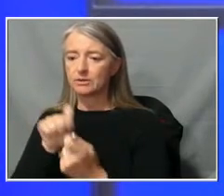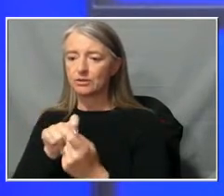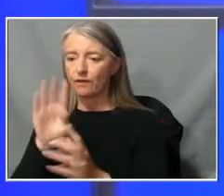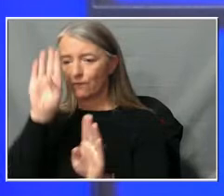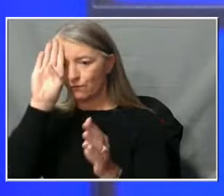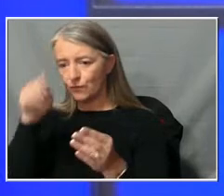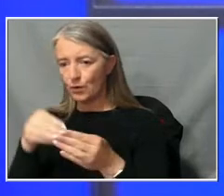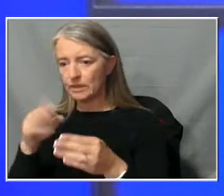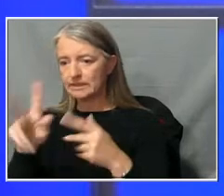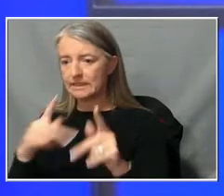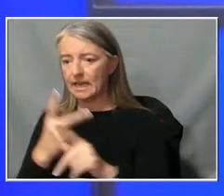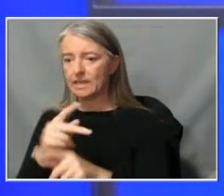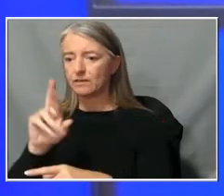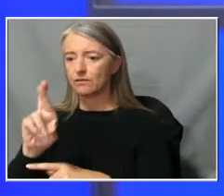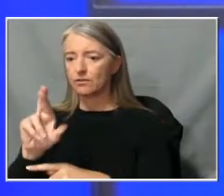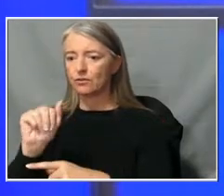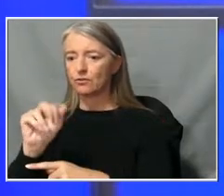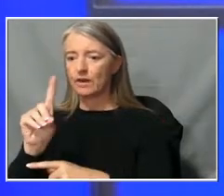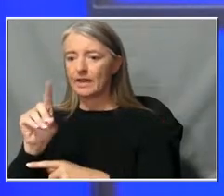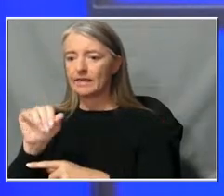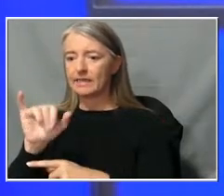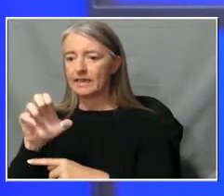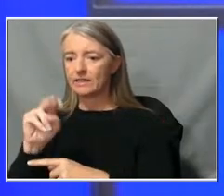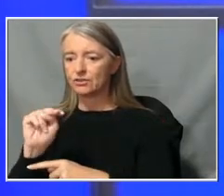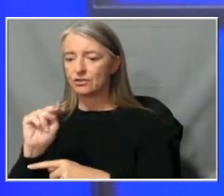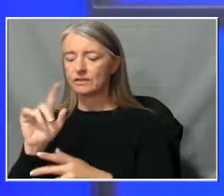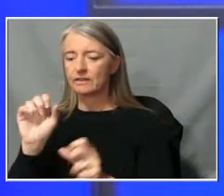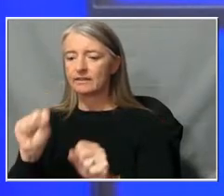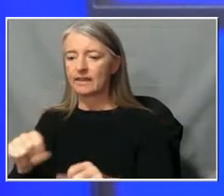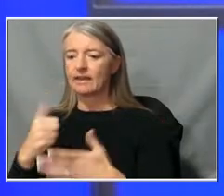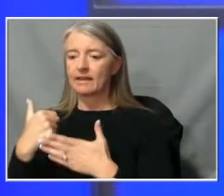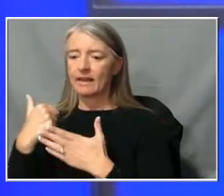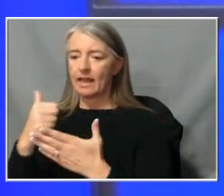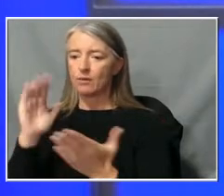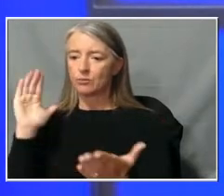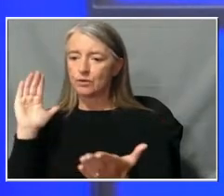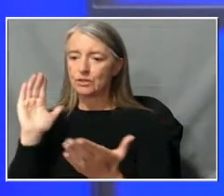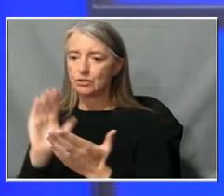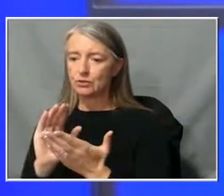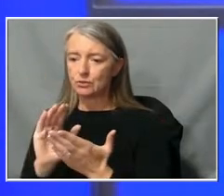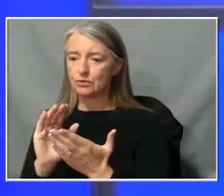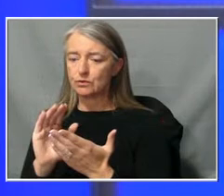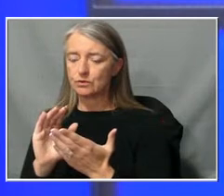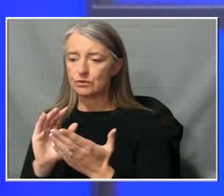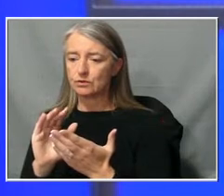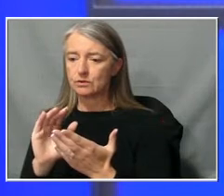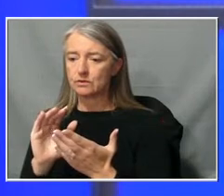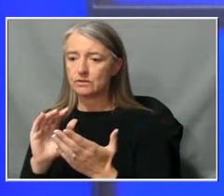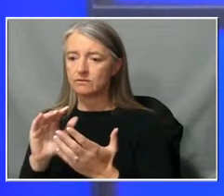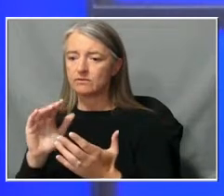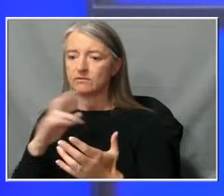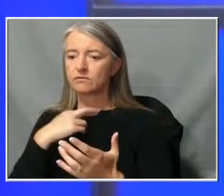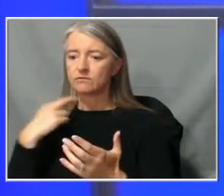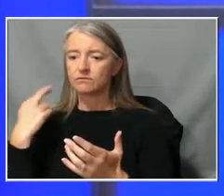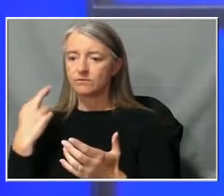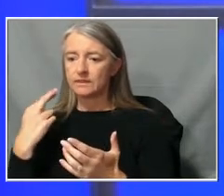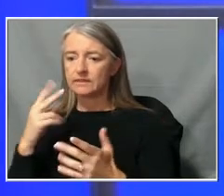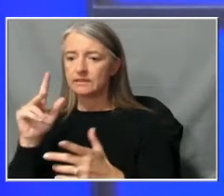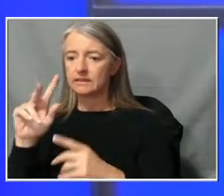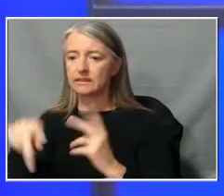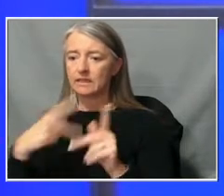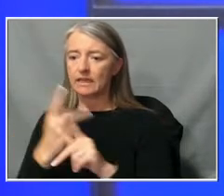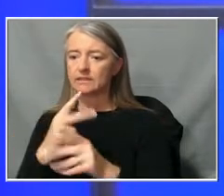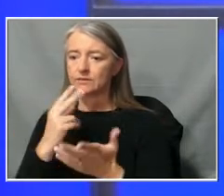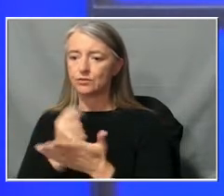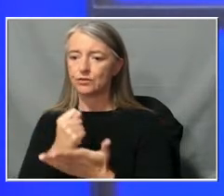of radiation that can help potentially reduce both acute and late effects of treatment